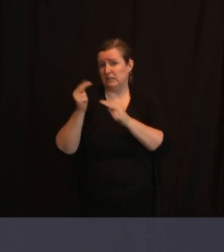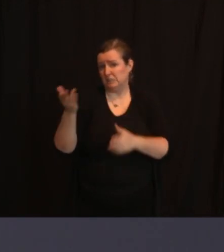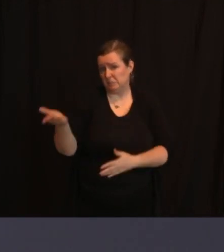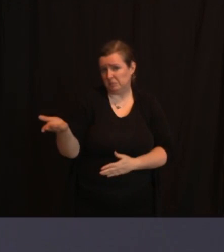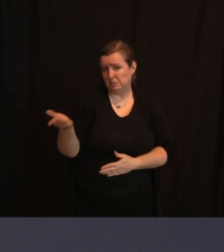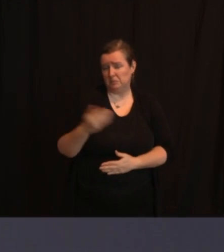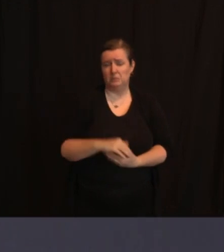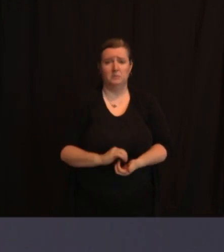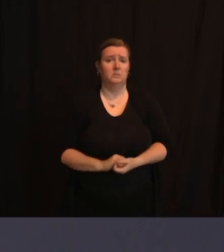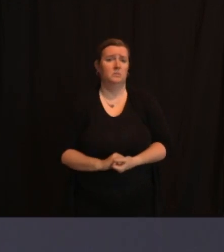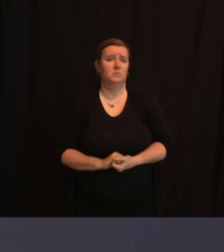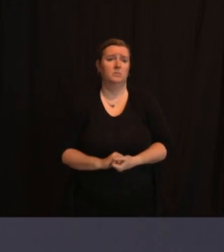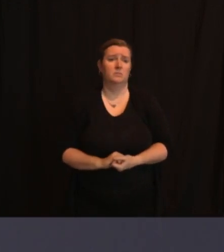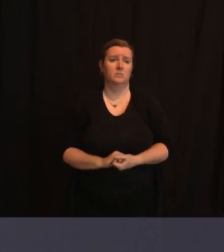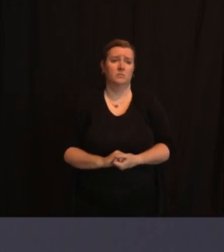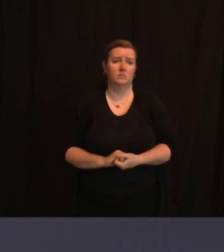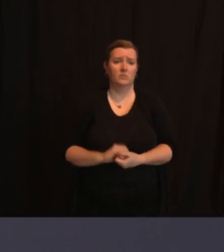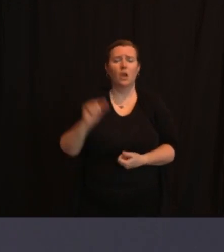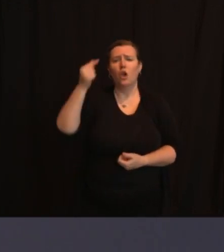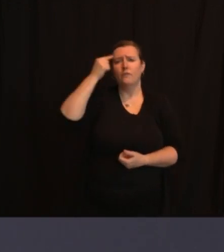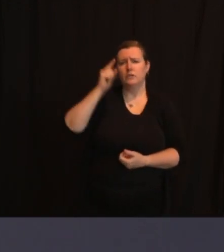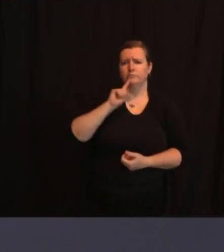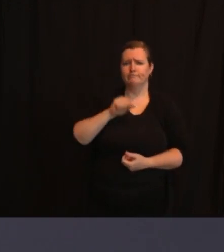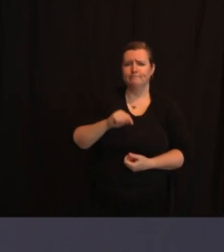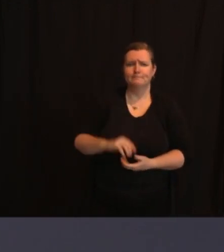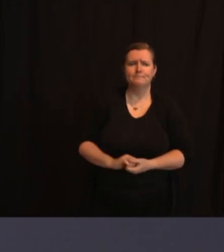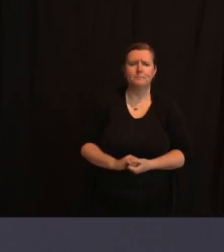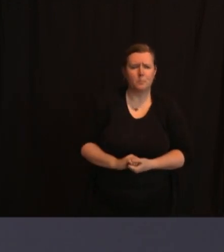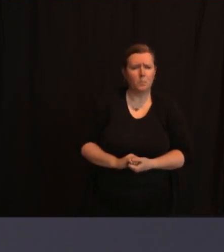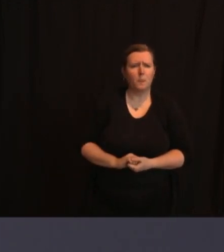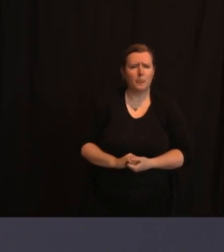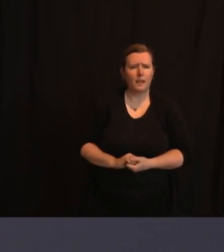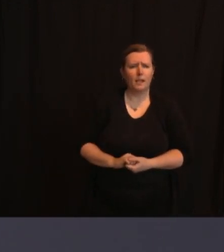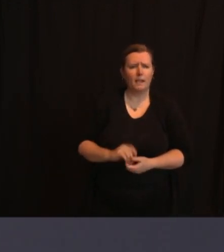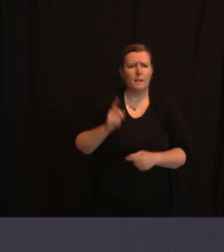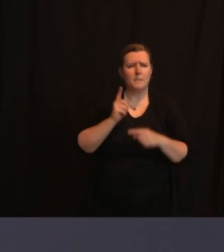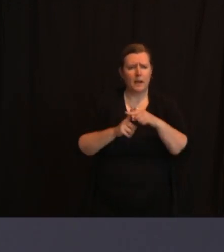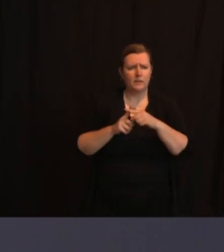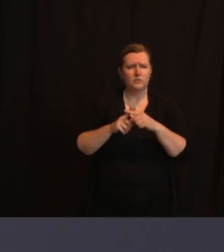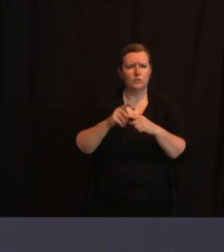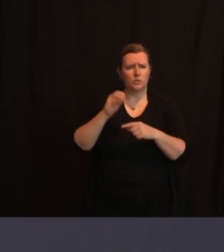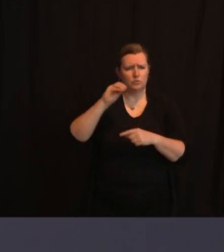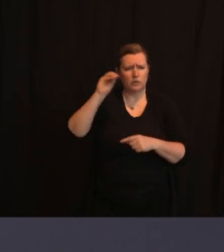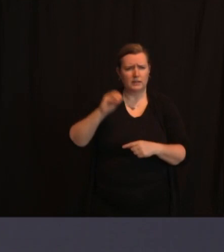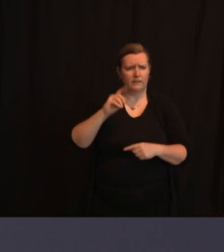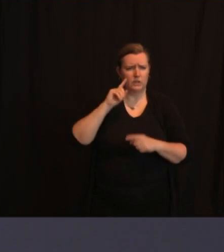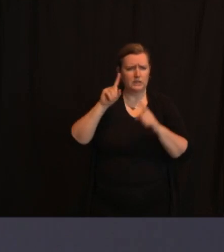Judy, I don't know that I do. Do we have a positivity rate for the tests that have done in long-term care?